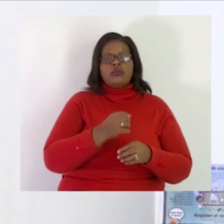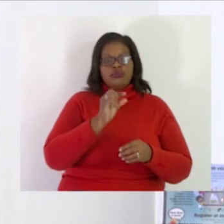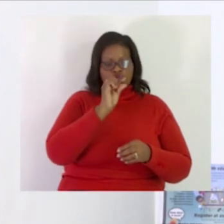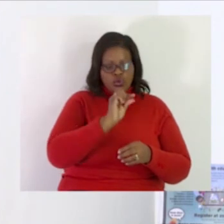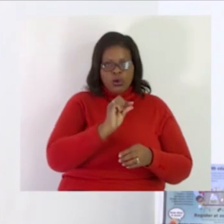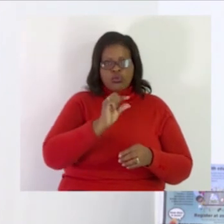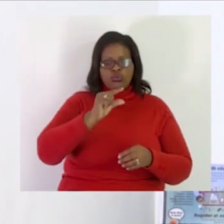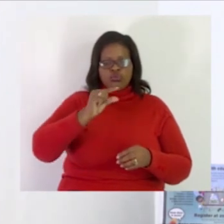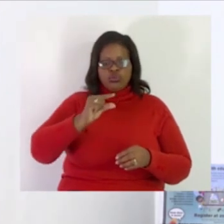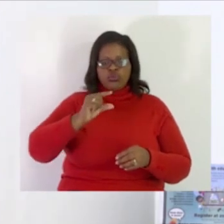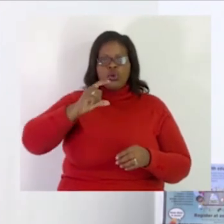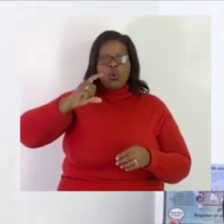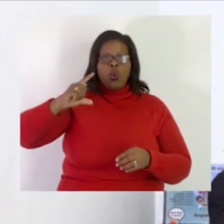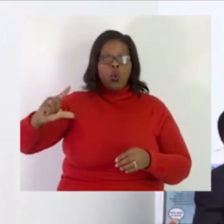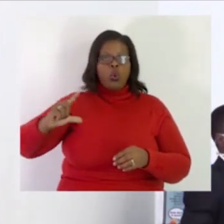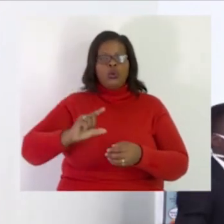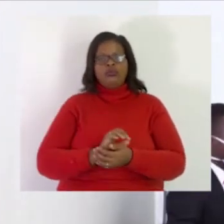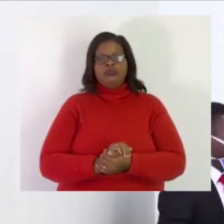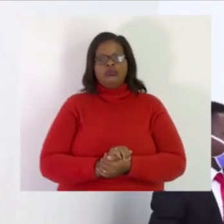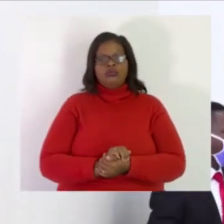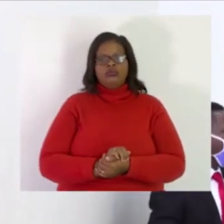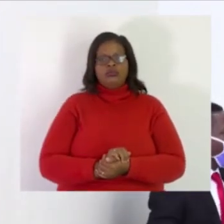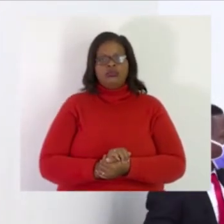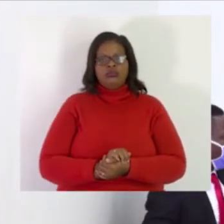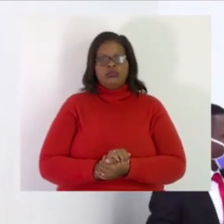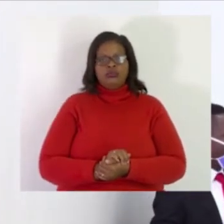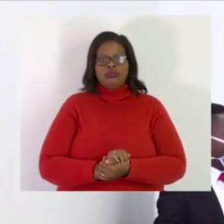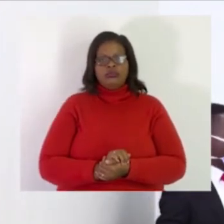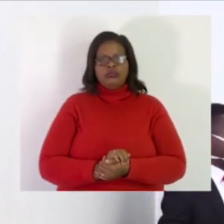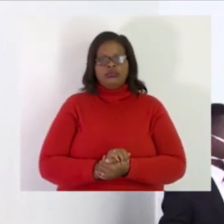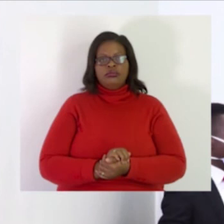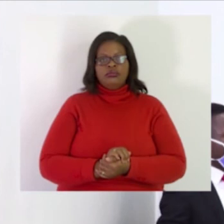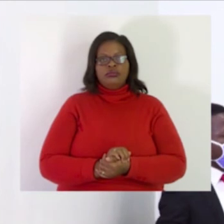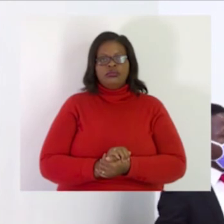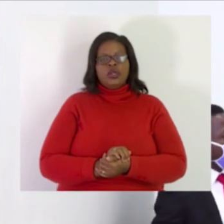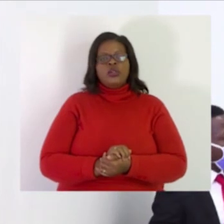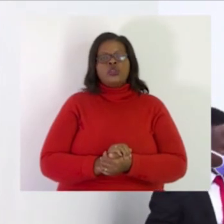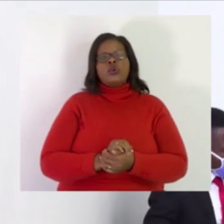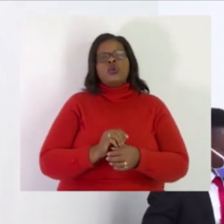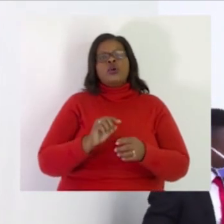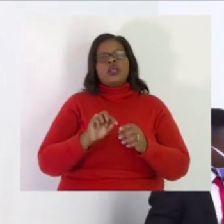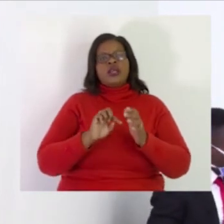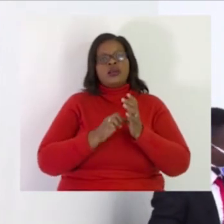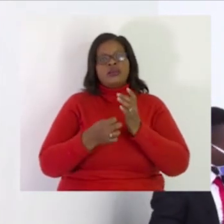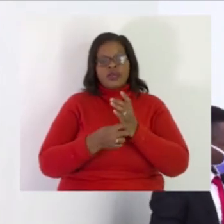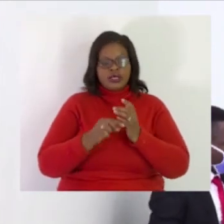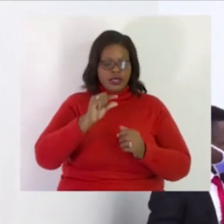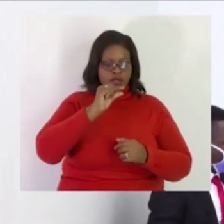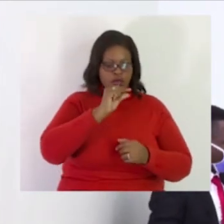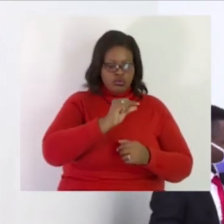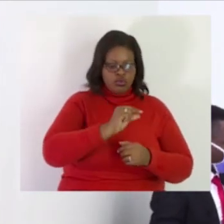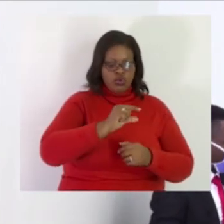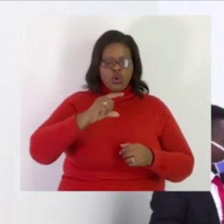that, and the last number, which is the biggest, stays there. So this is ascending order. And if you want to